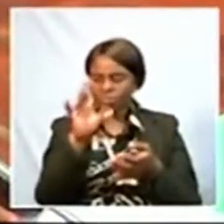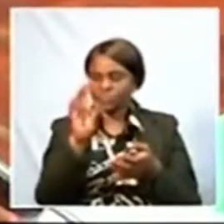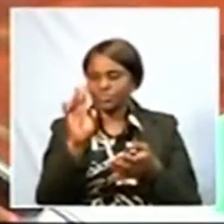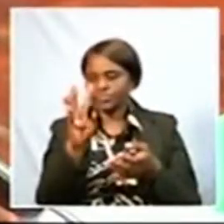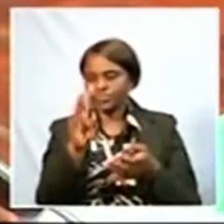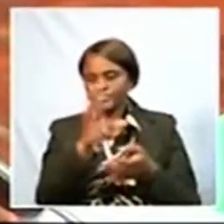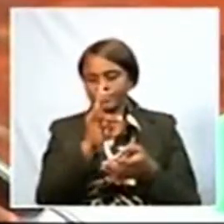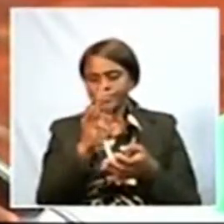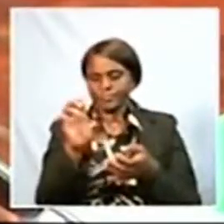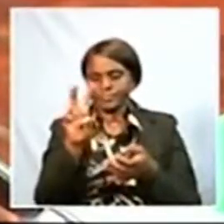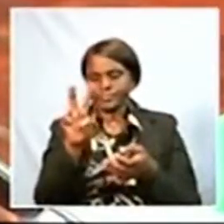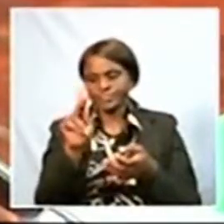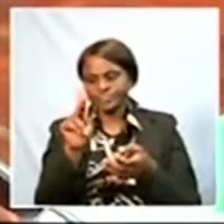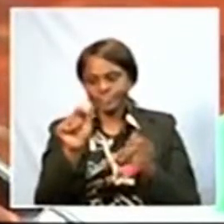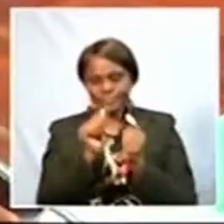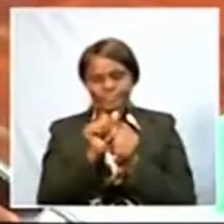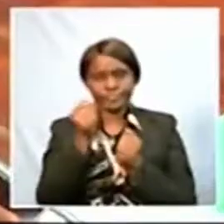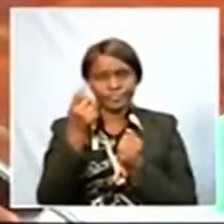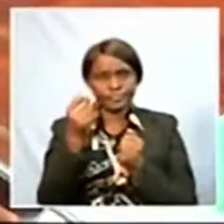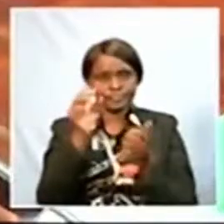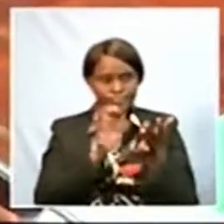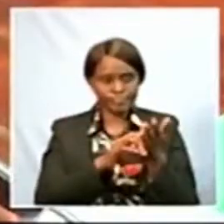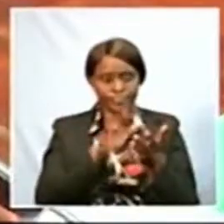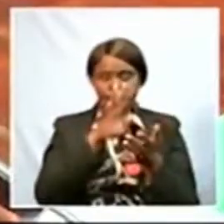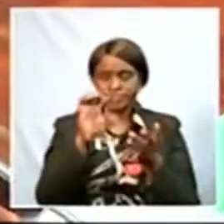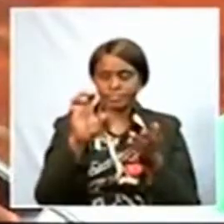1,174,702 kwacha and